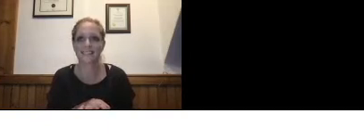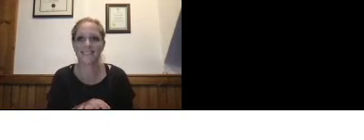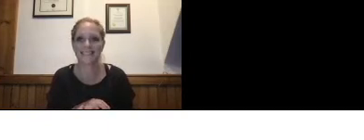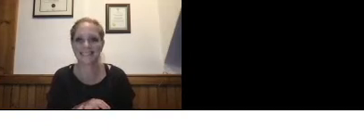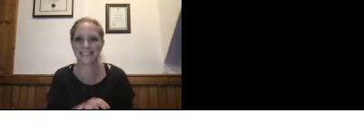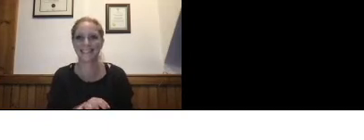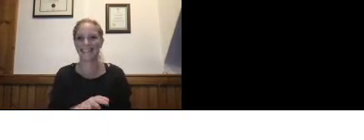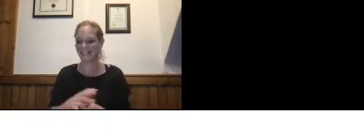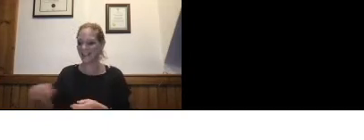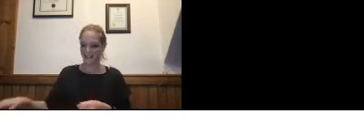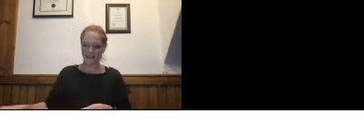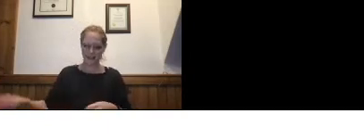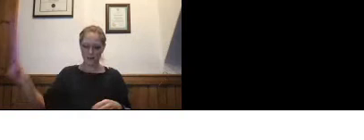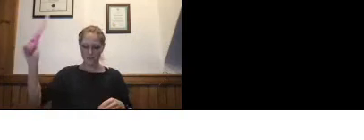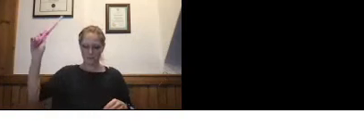galleon.